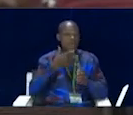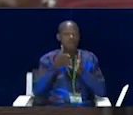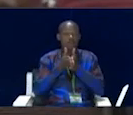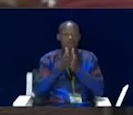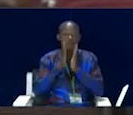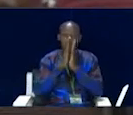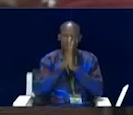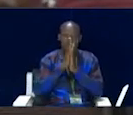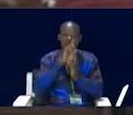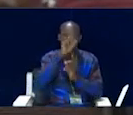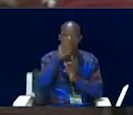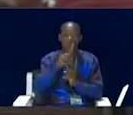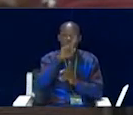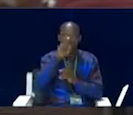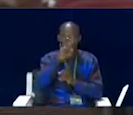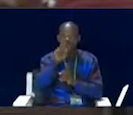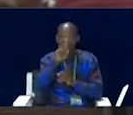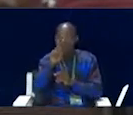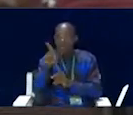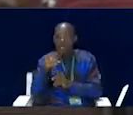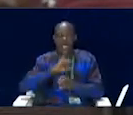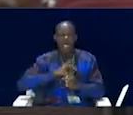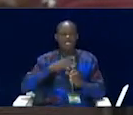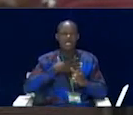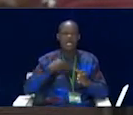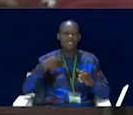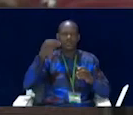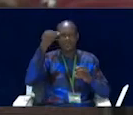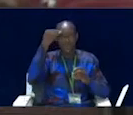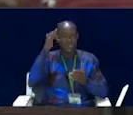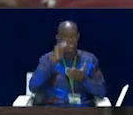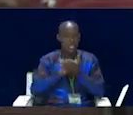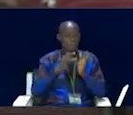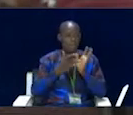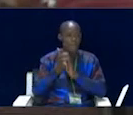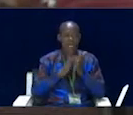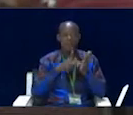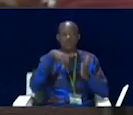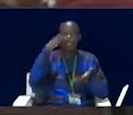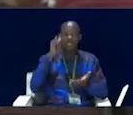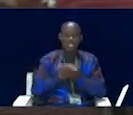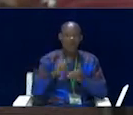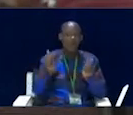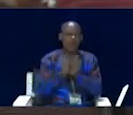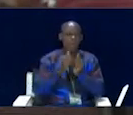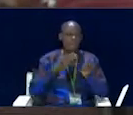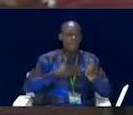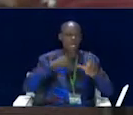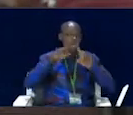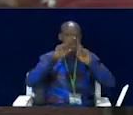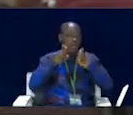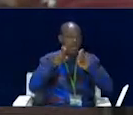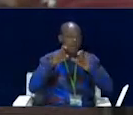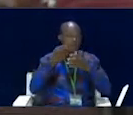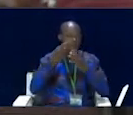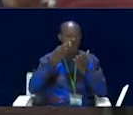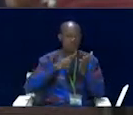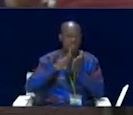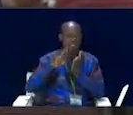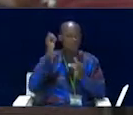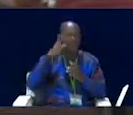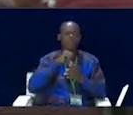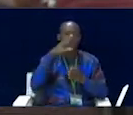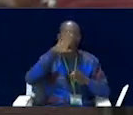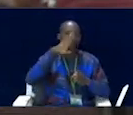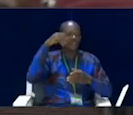write them down. And I know that the Bible says that the expectation of the righteous will not be cut